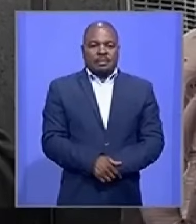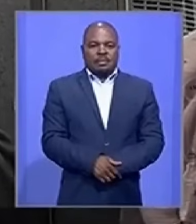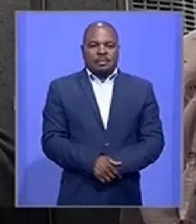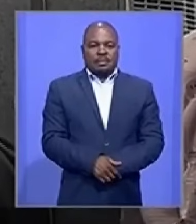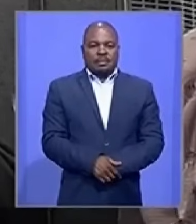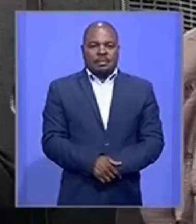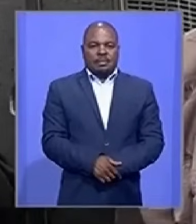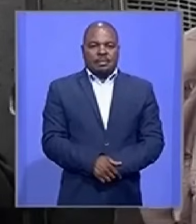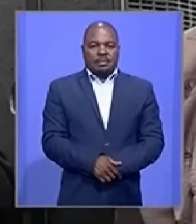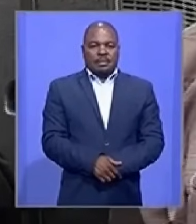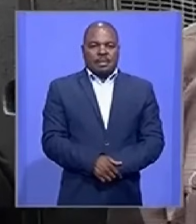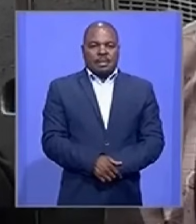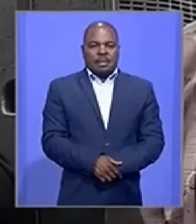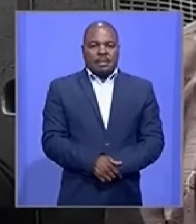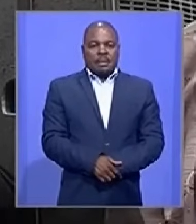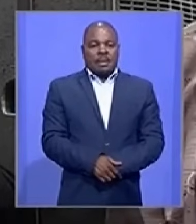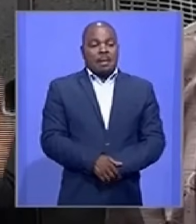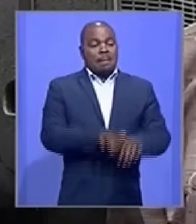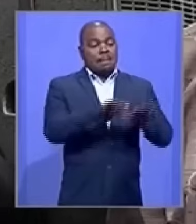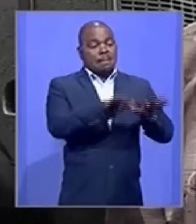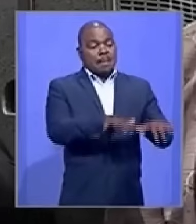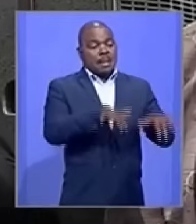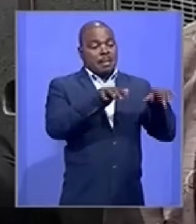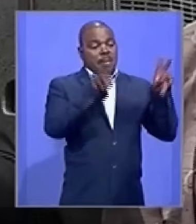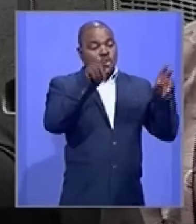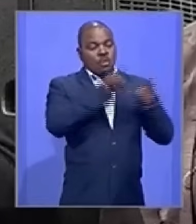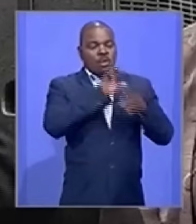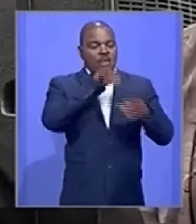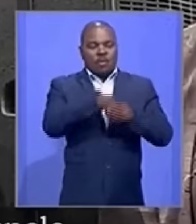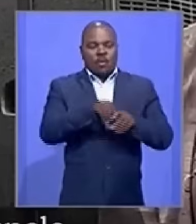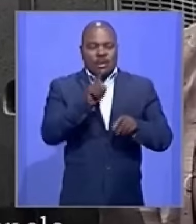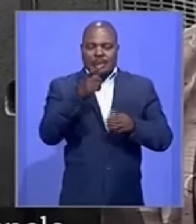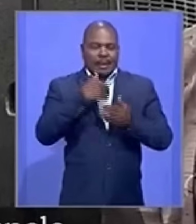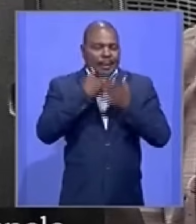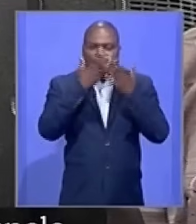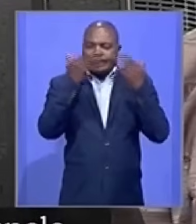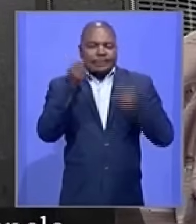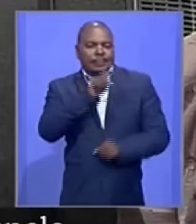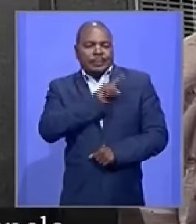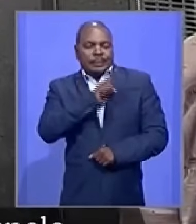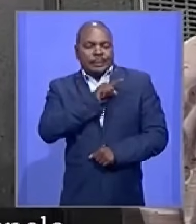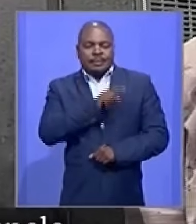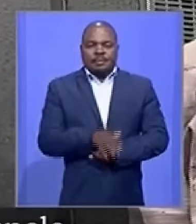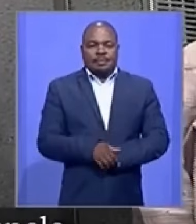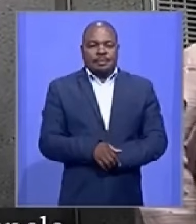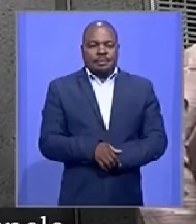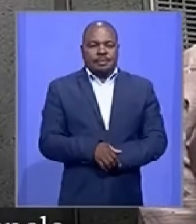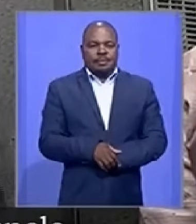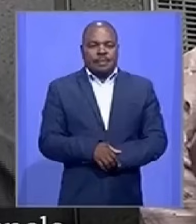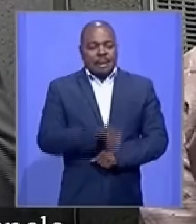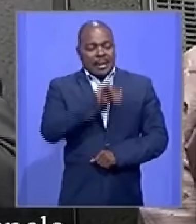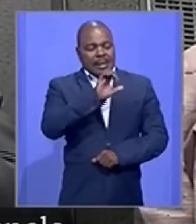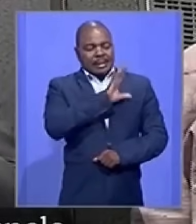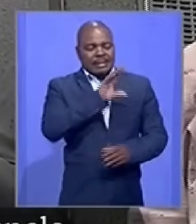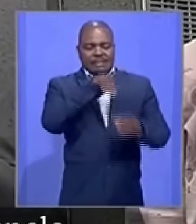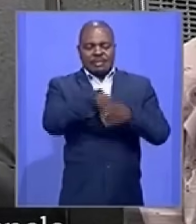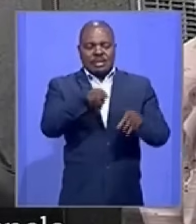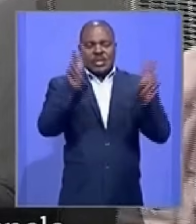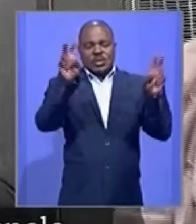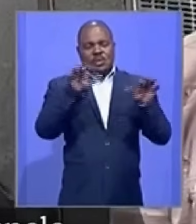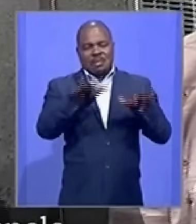ukuthi bangenele umsebenzi waseParliament. O re ha tsebe hore na ke eng se etsang hore IEC e kenele mosebetsing